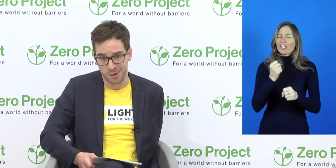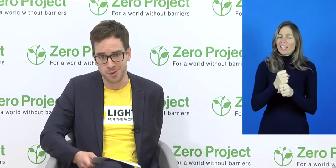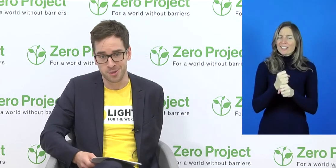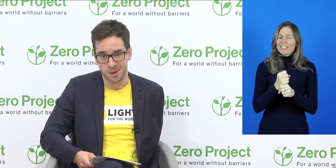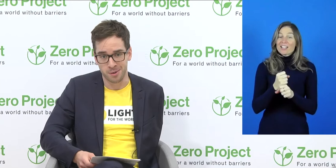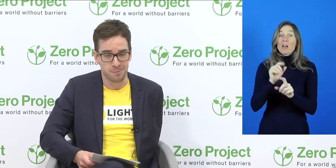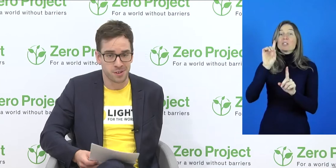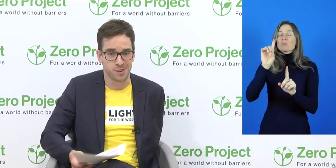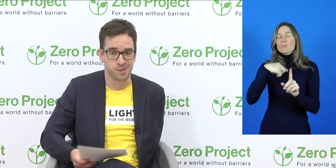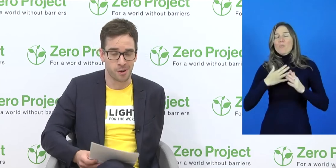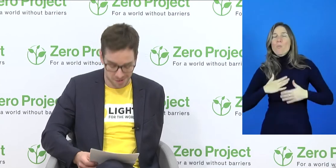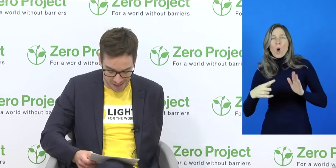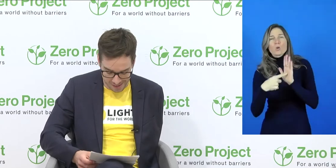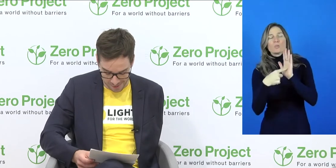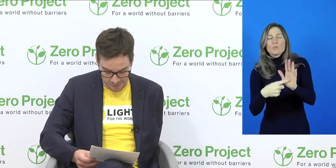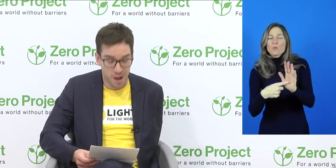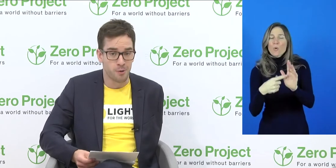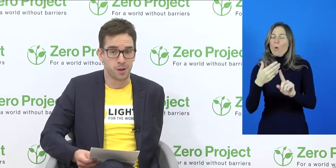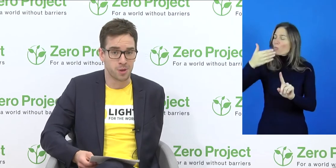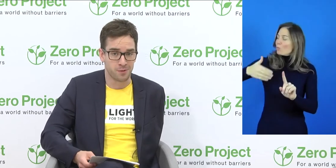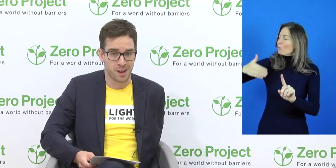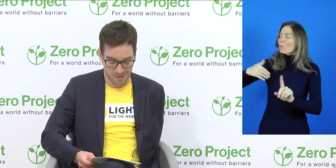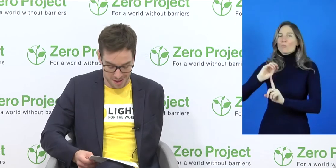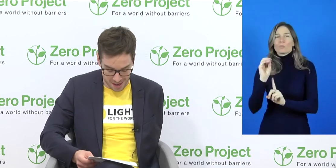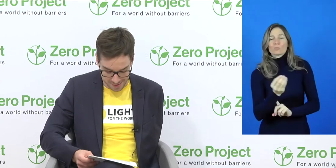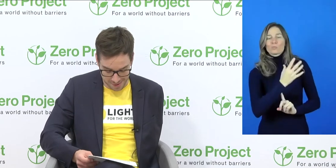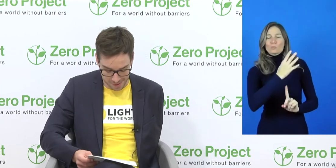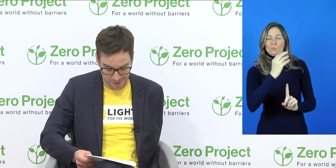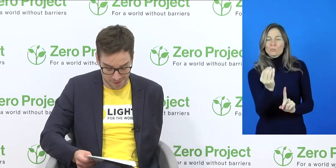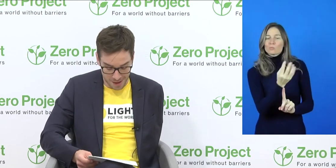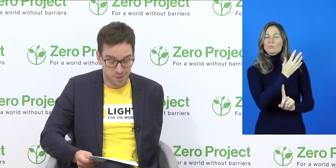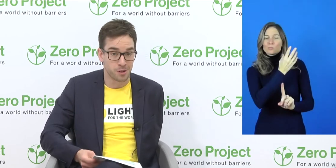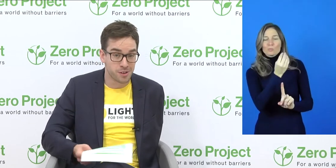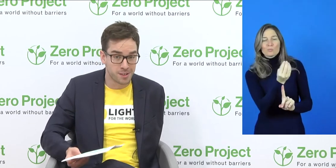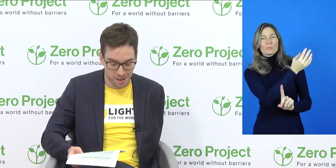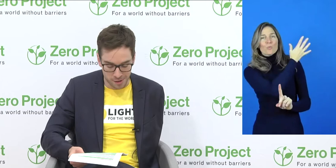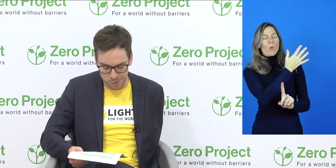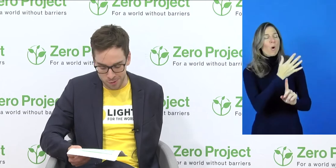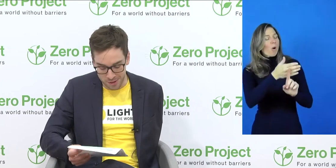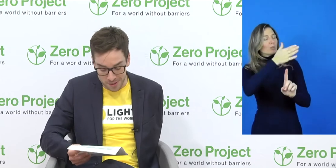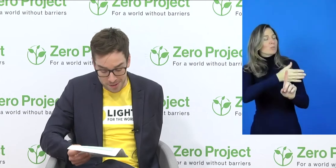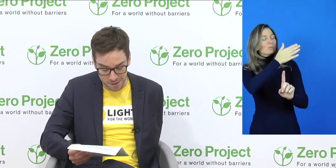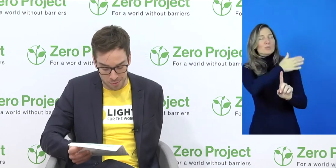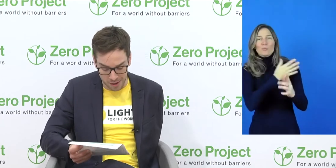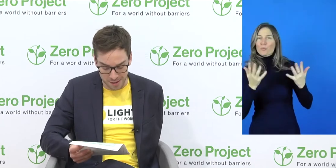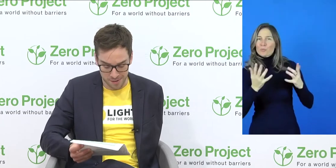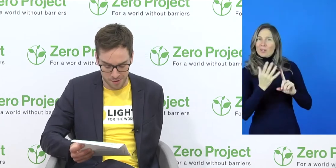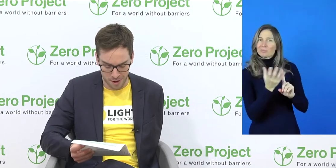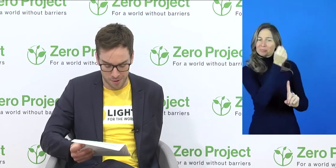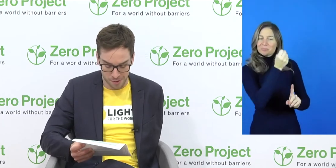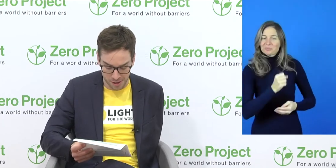and also some pictures on our slides of what we have done in the last years. So the results include six